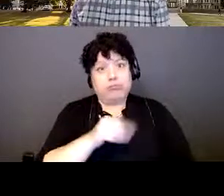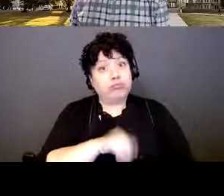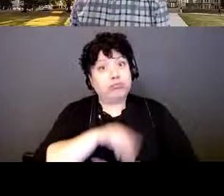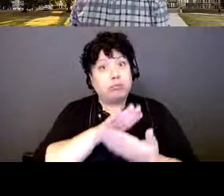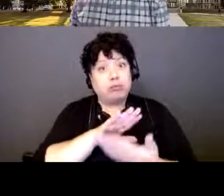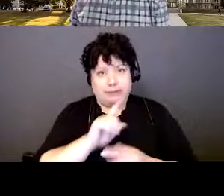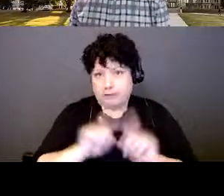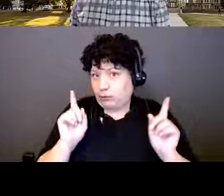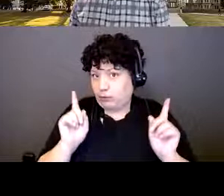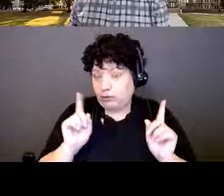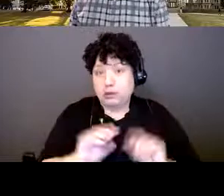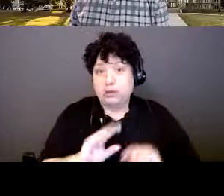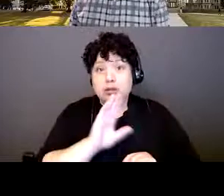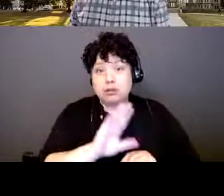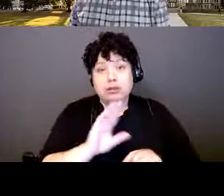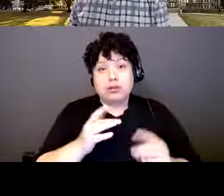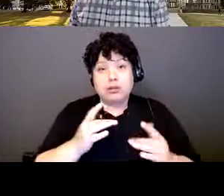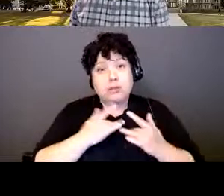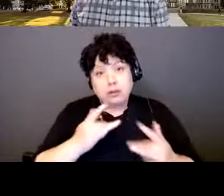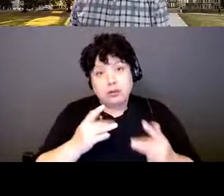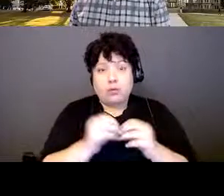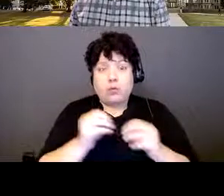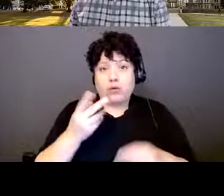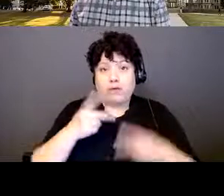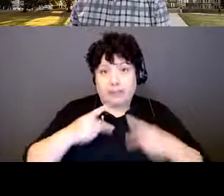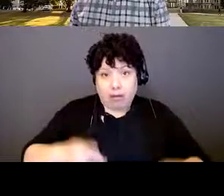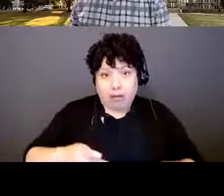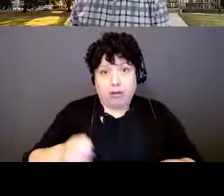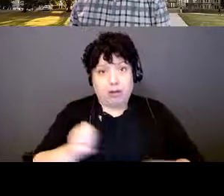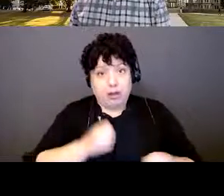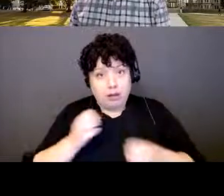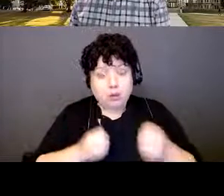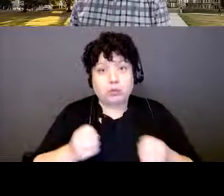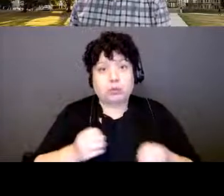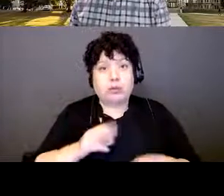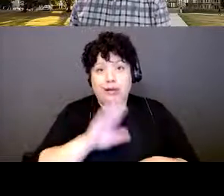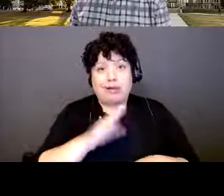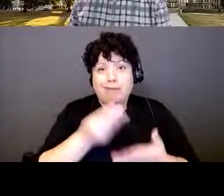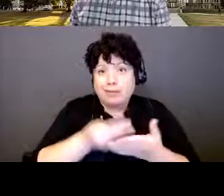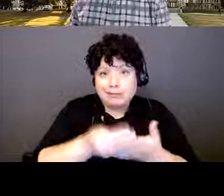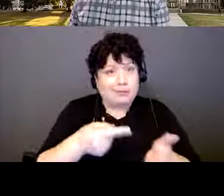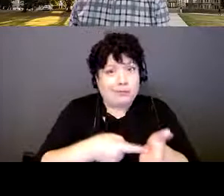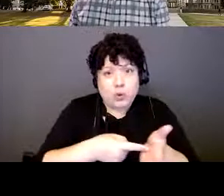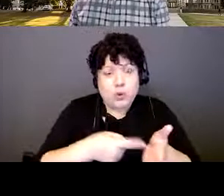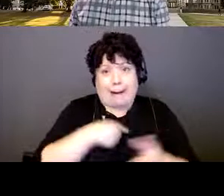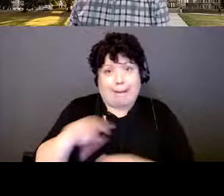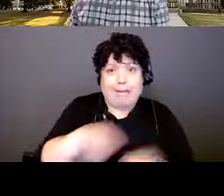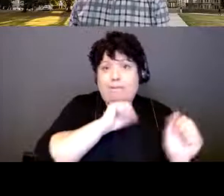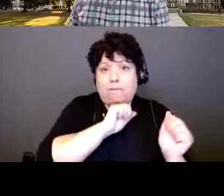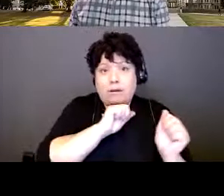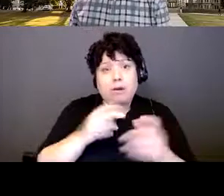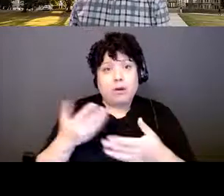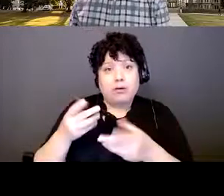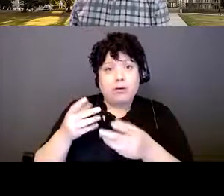There's a higher level of physical, emotional, financial barriers to leaving a relationship, a greater likelihood